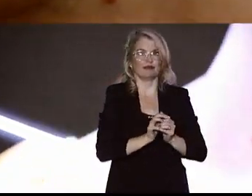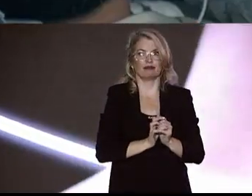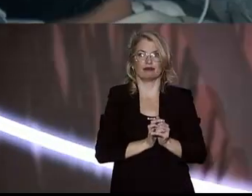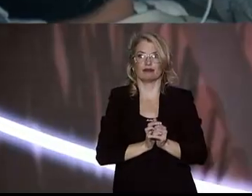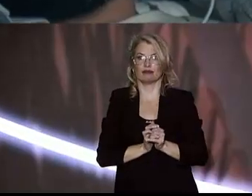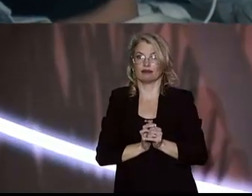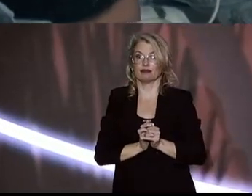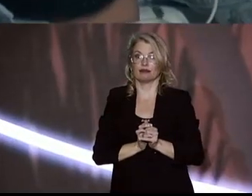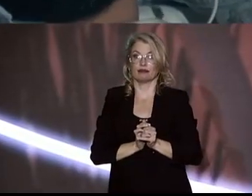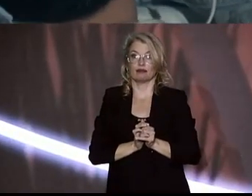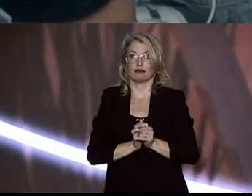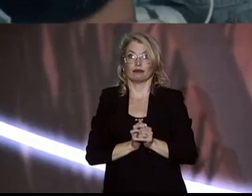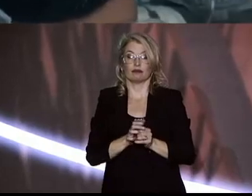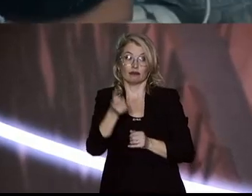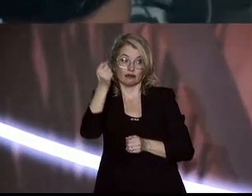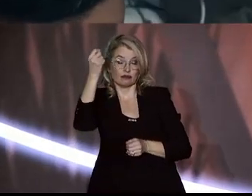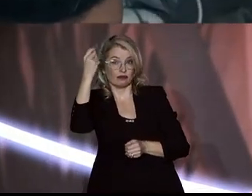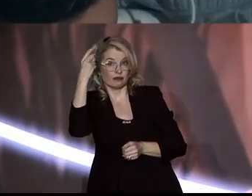planet.